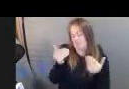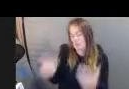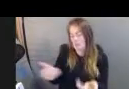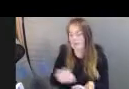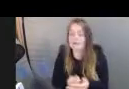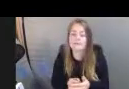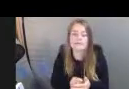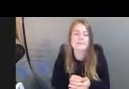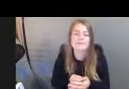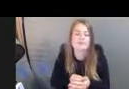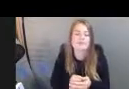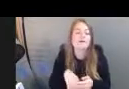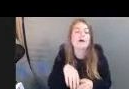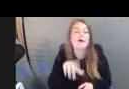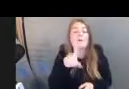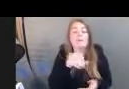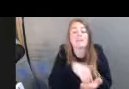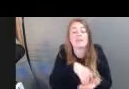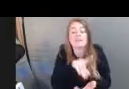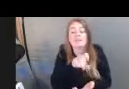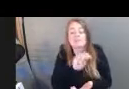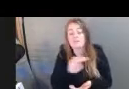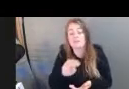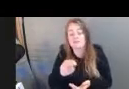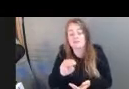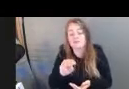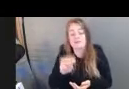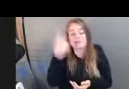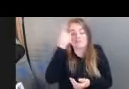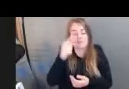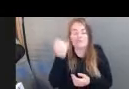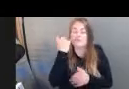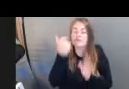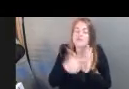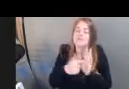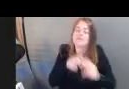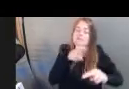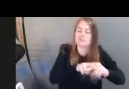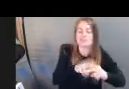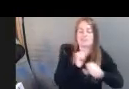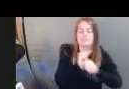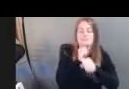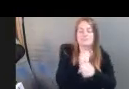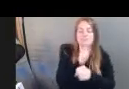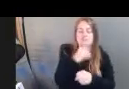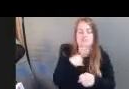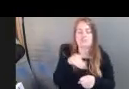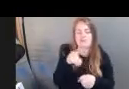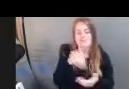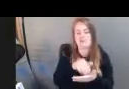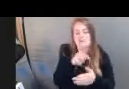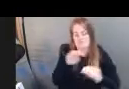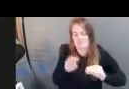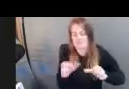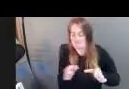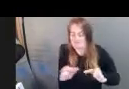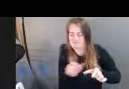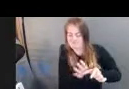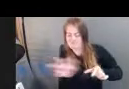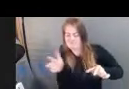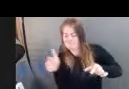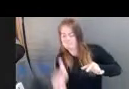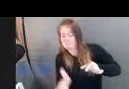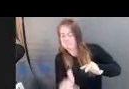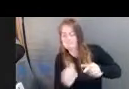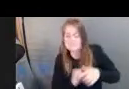course, 1100 millimeters to avoid obstacles such as planters, chairs, and other things. These are really important to consider as you're thinking